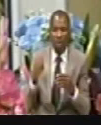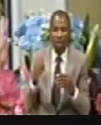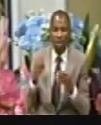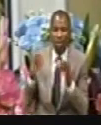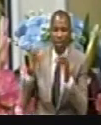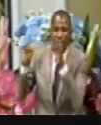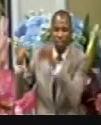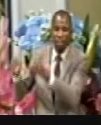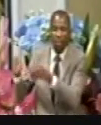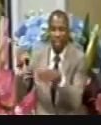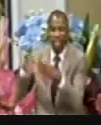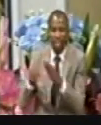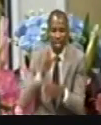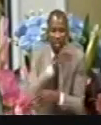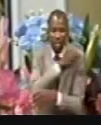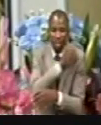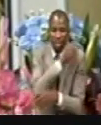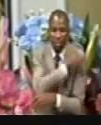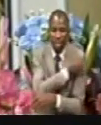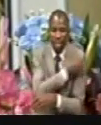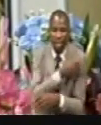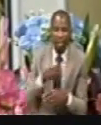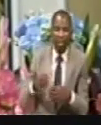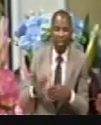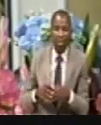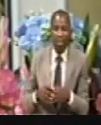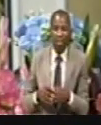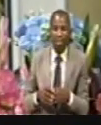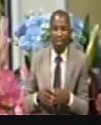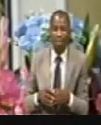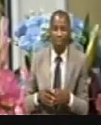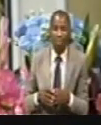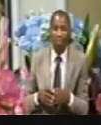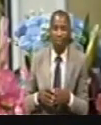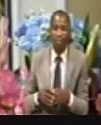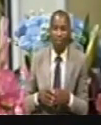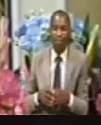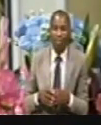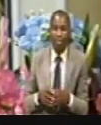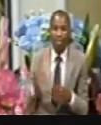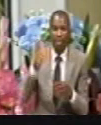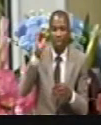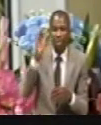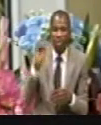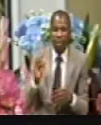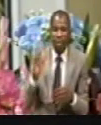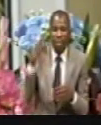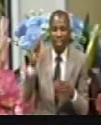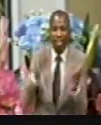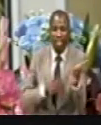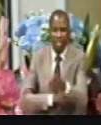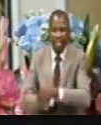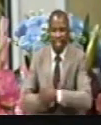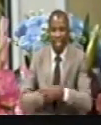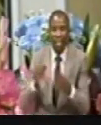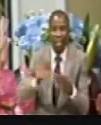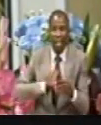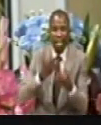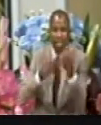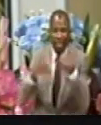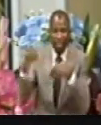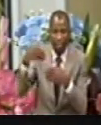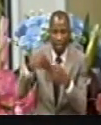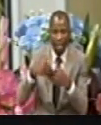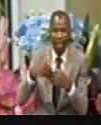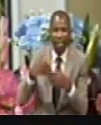school, I was admitted because of I was not feeling fine that much. So I was admitted in the